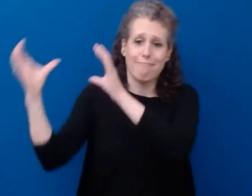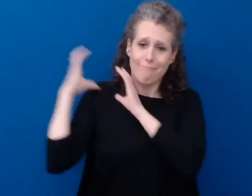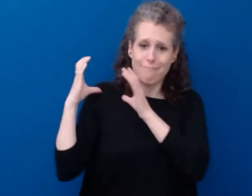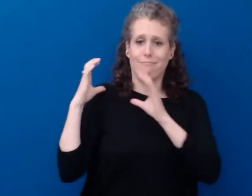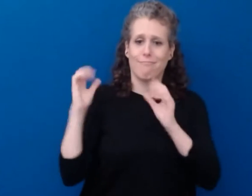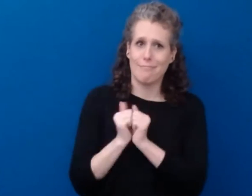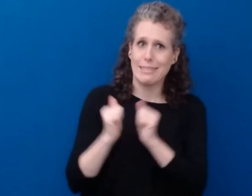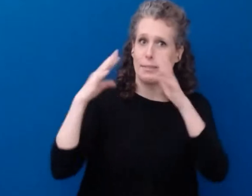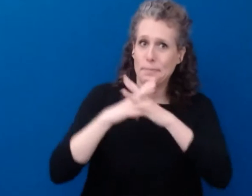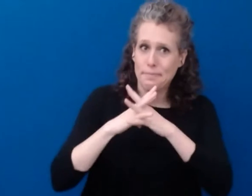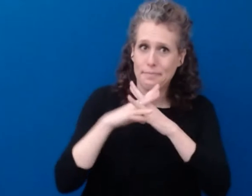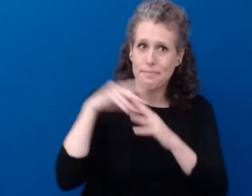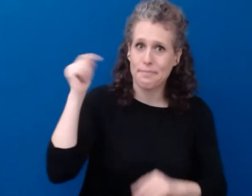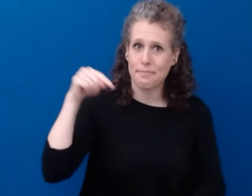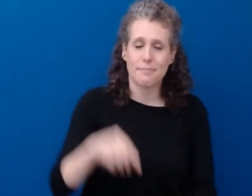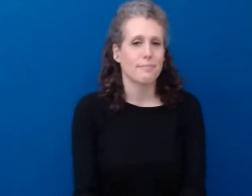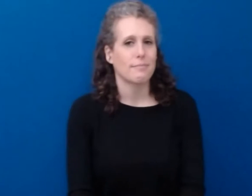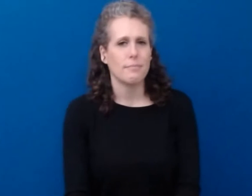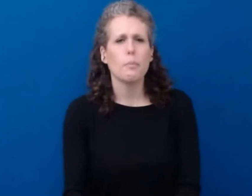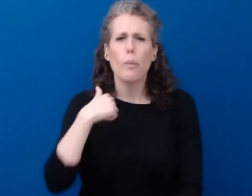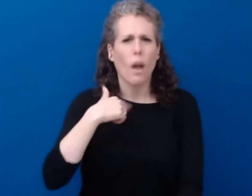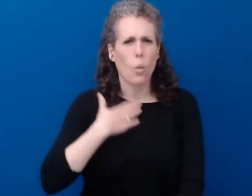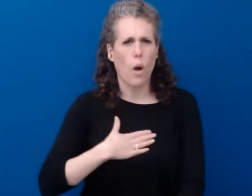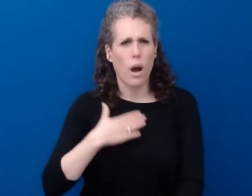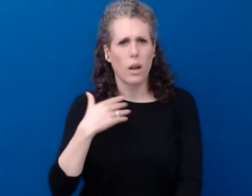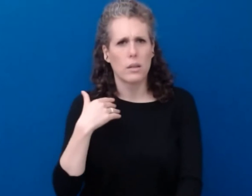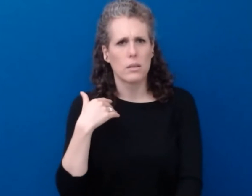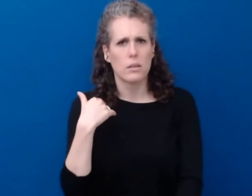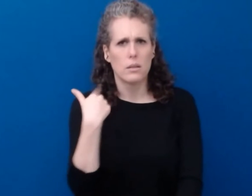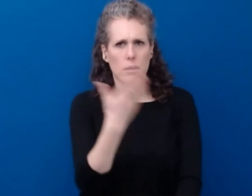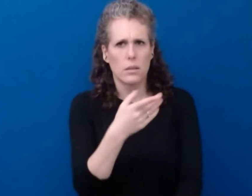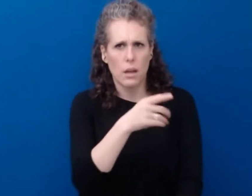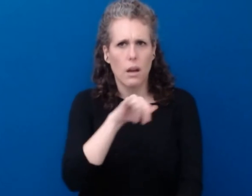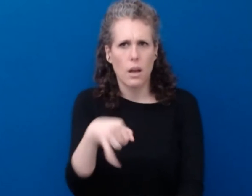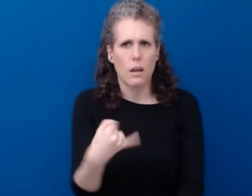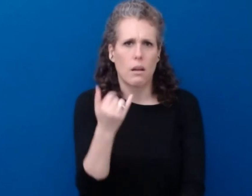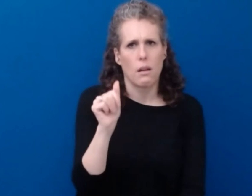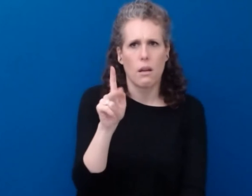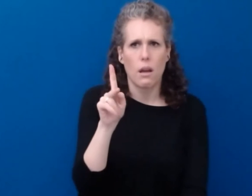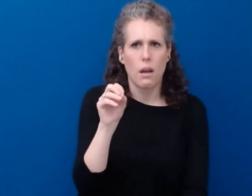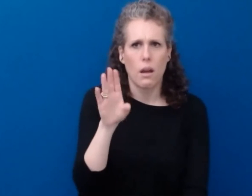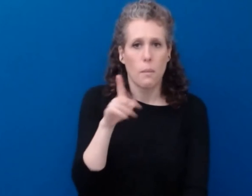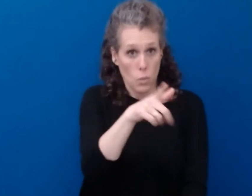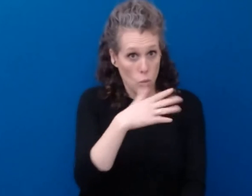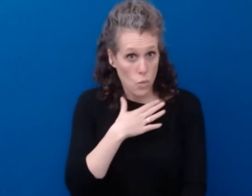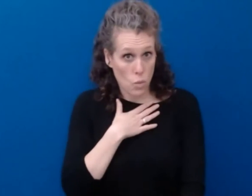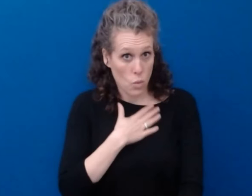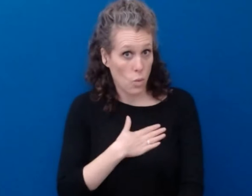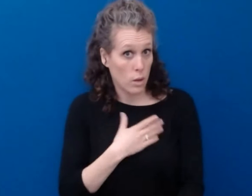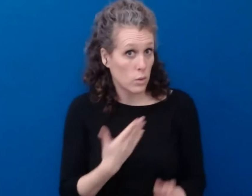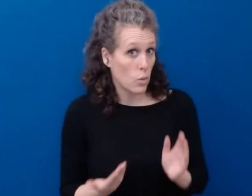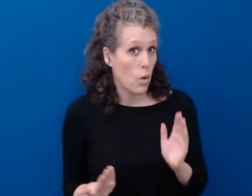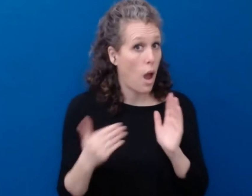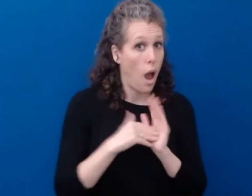And also I wanted to give the floor to Jakob, sorry. Did you have anything to add from the plenary session